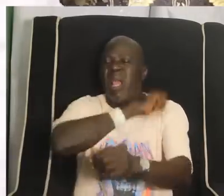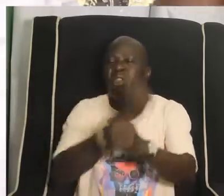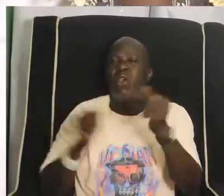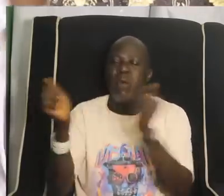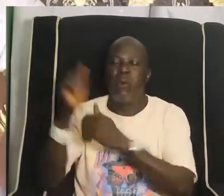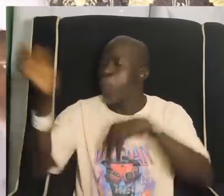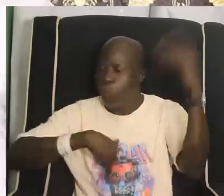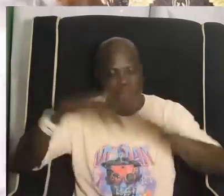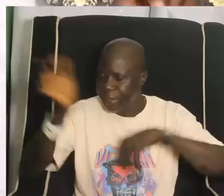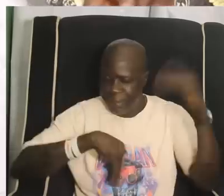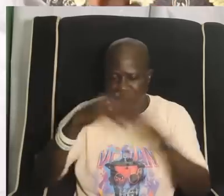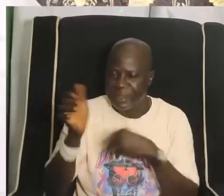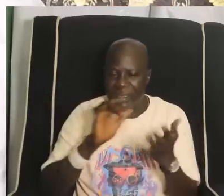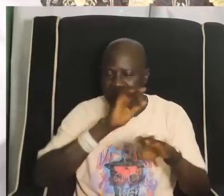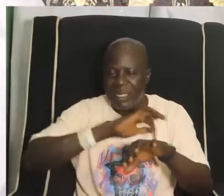Line